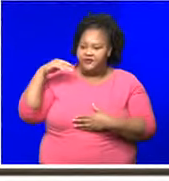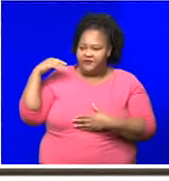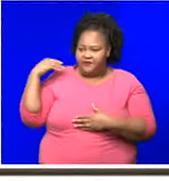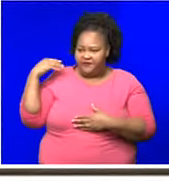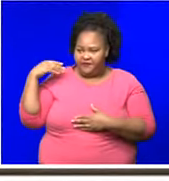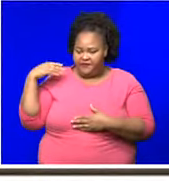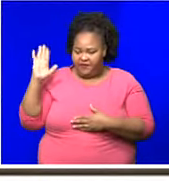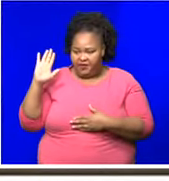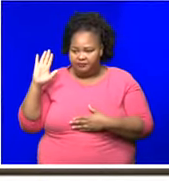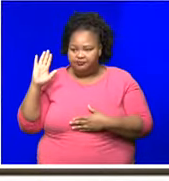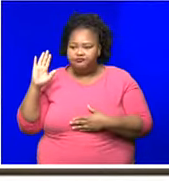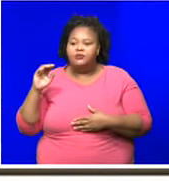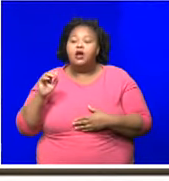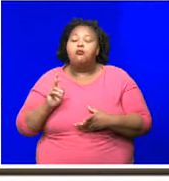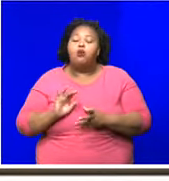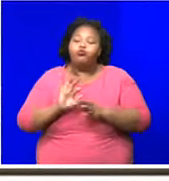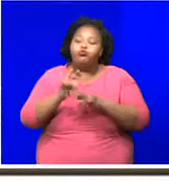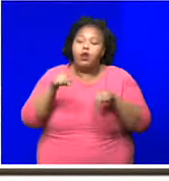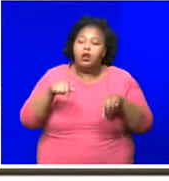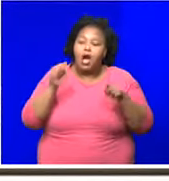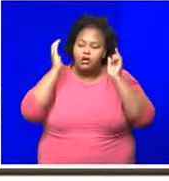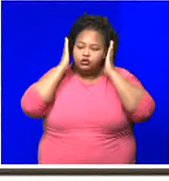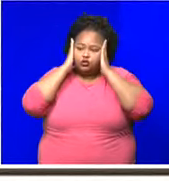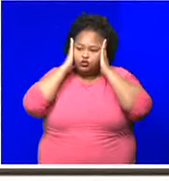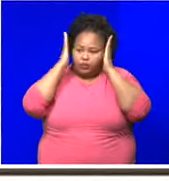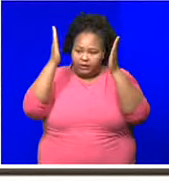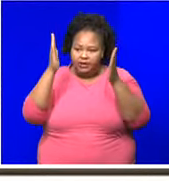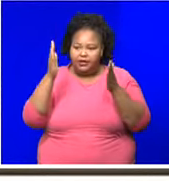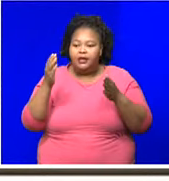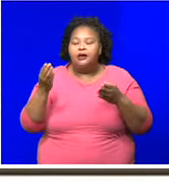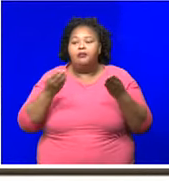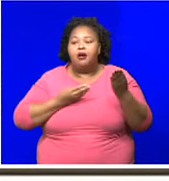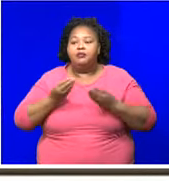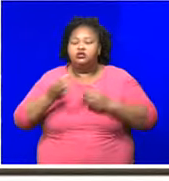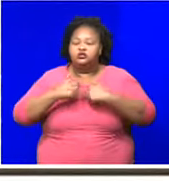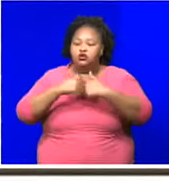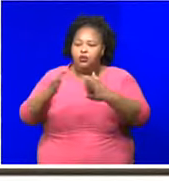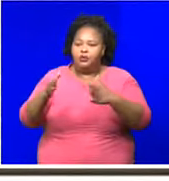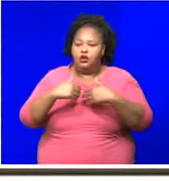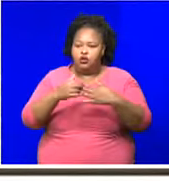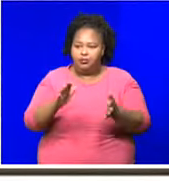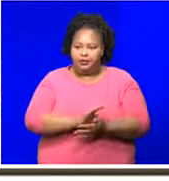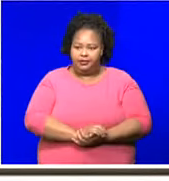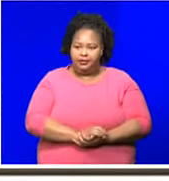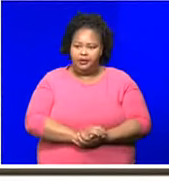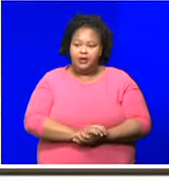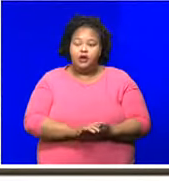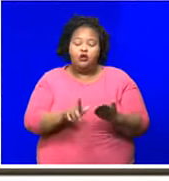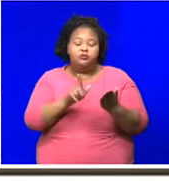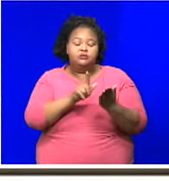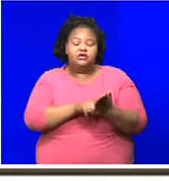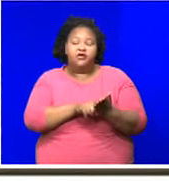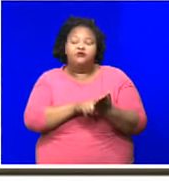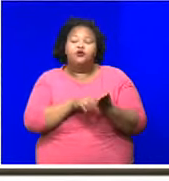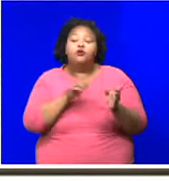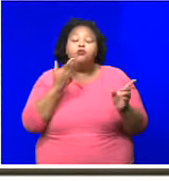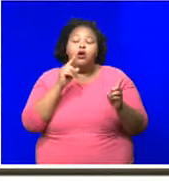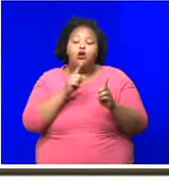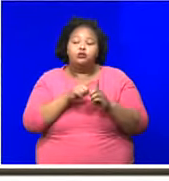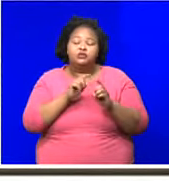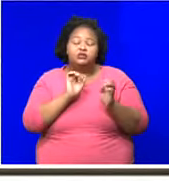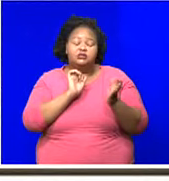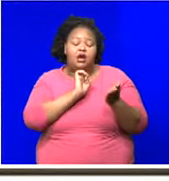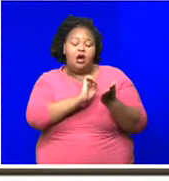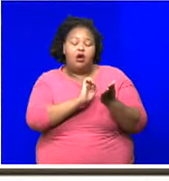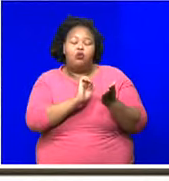the objectives of the reinsurance bill are to, firstly, introduce the reinsurance industry into the country, secondly, regulate